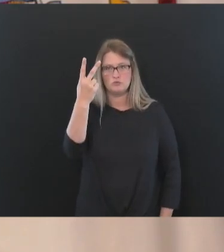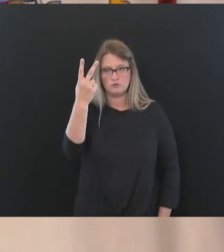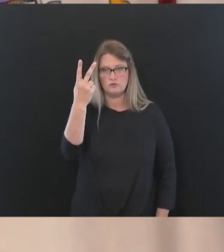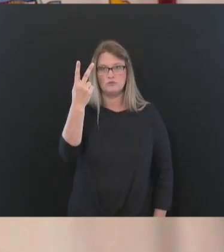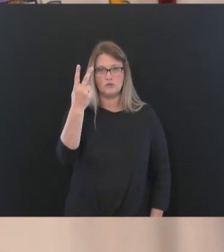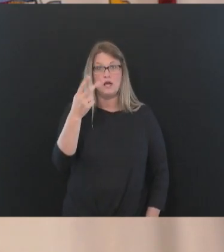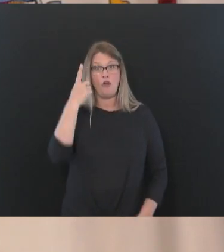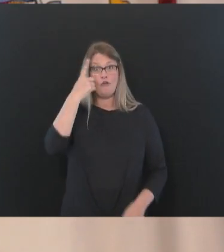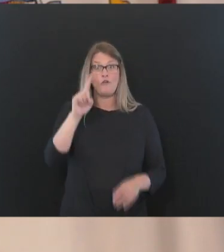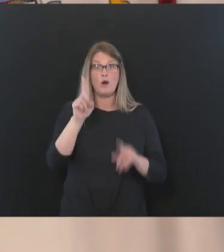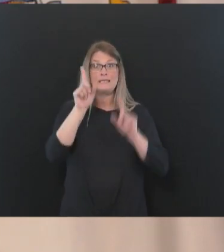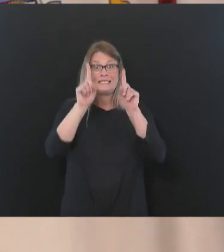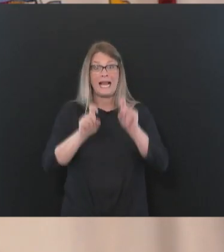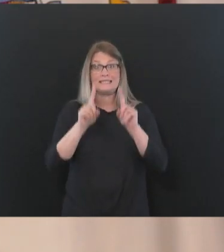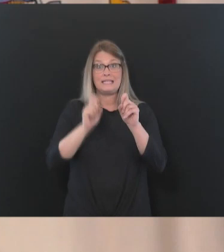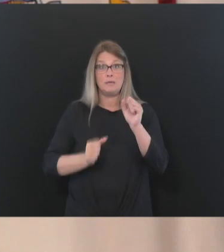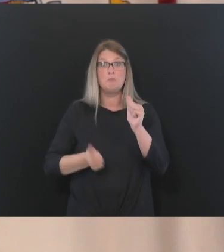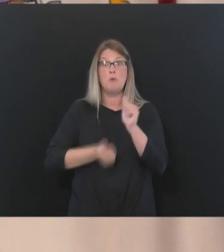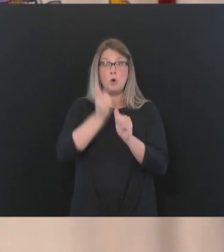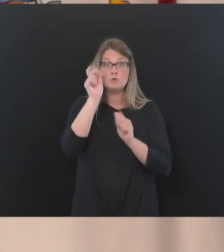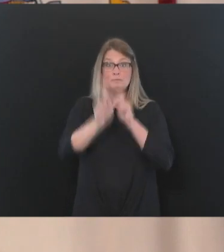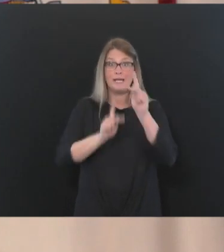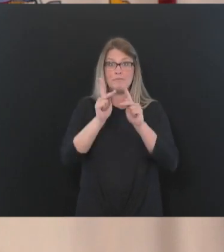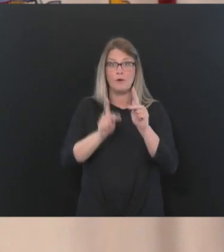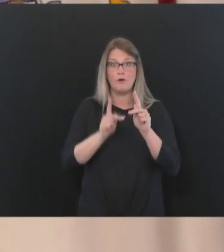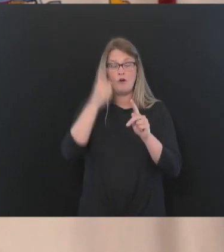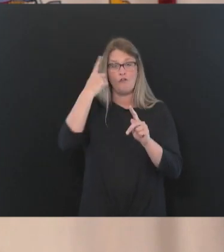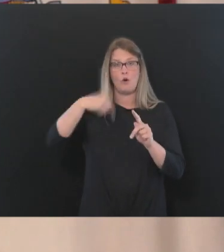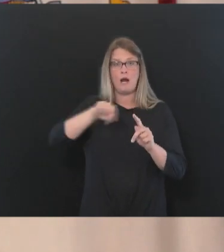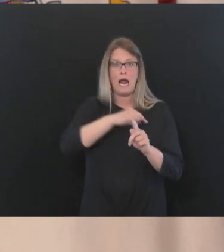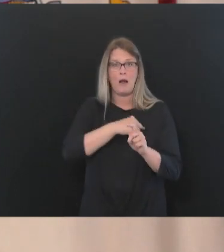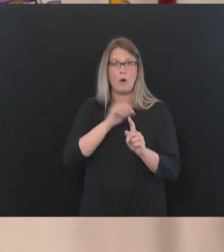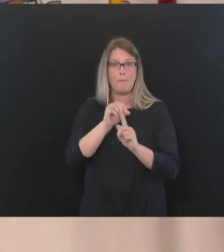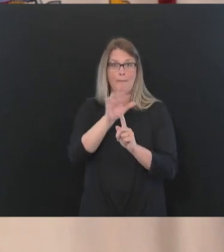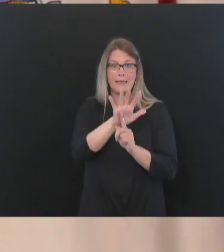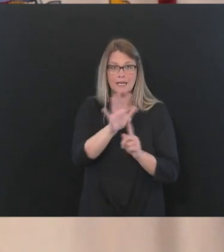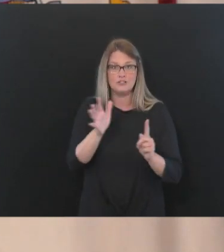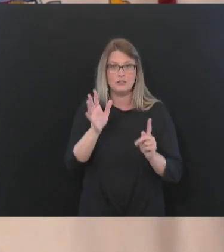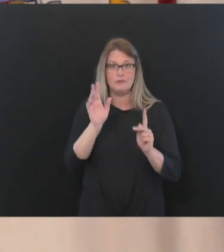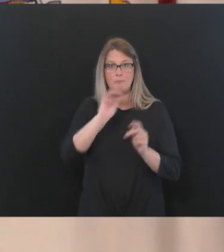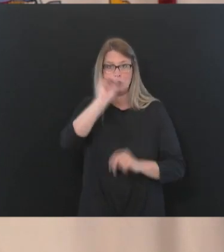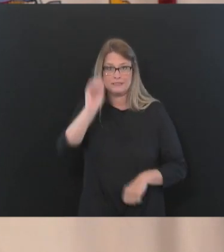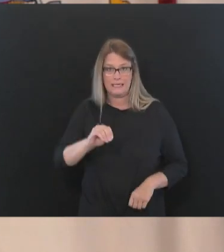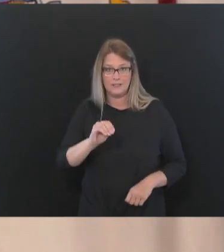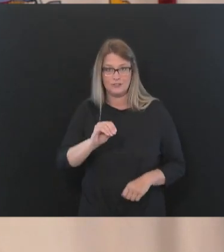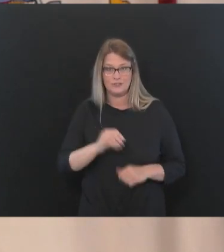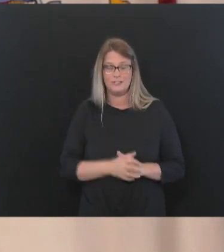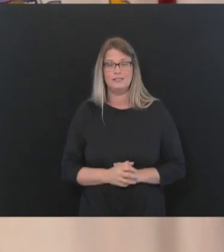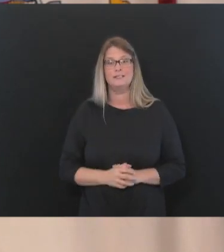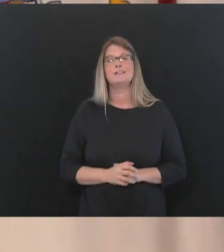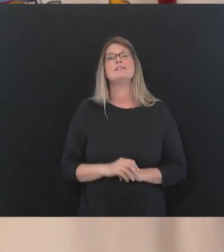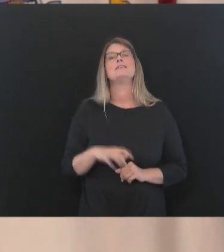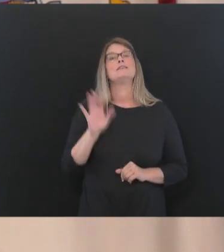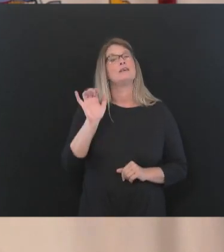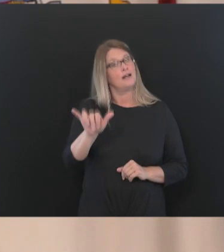number tested to the population percentage. Now with that,